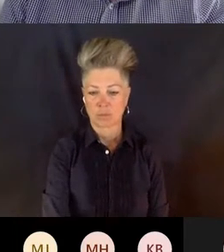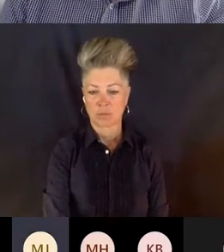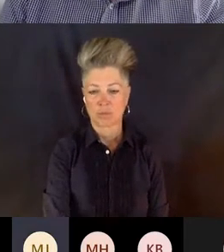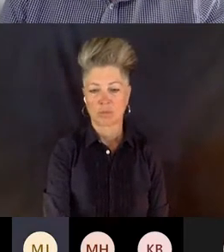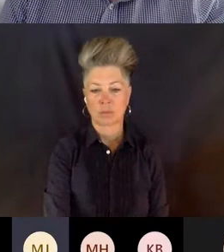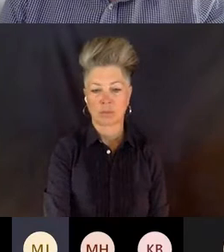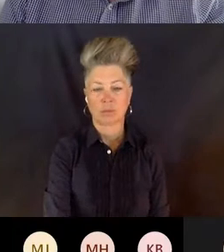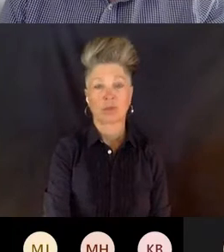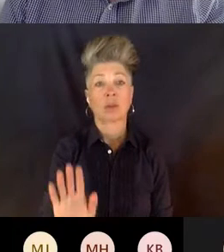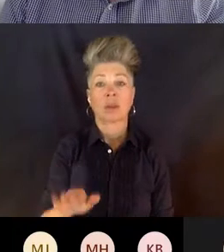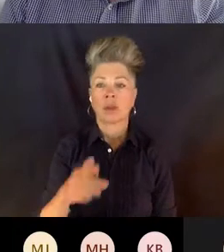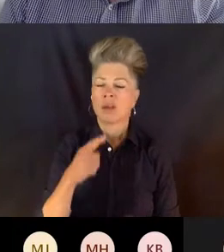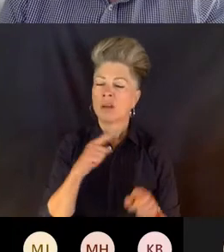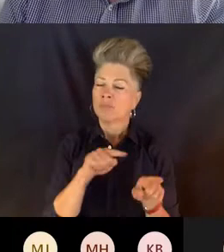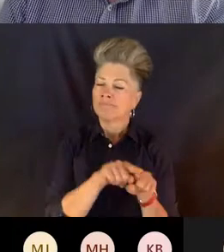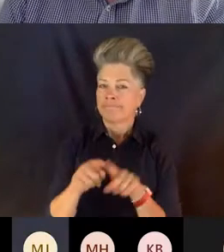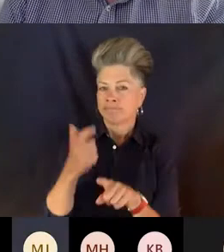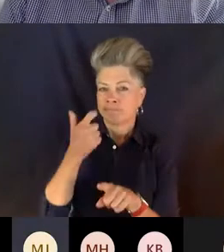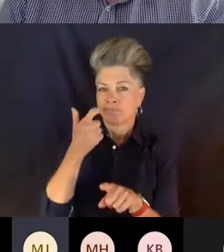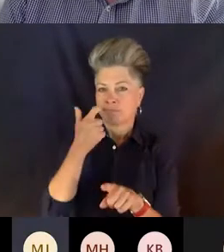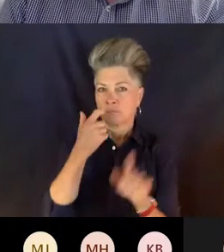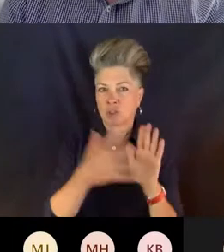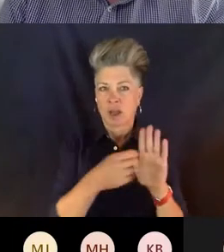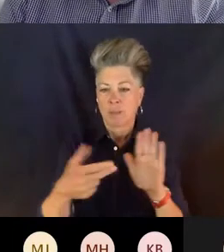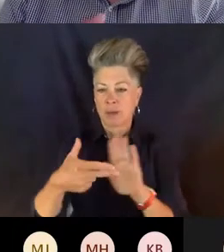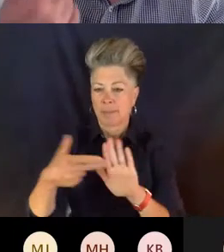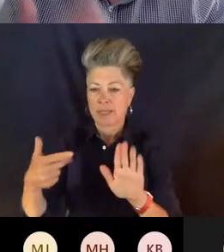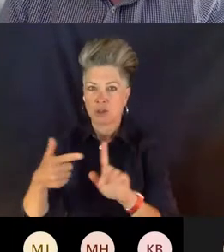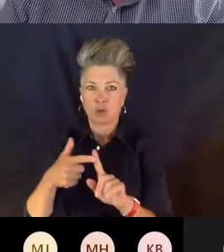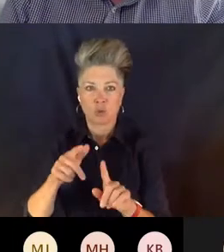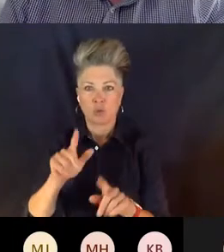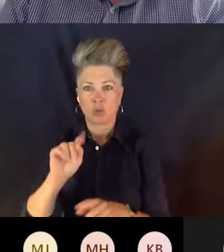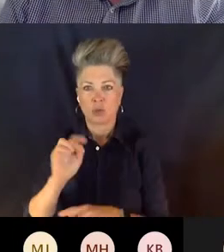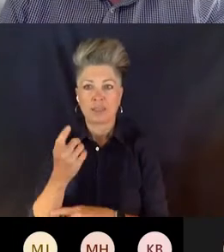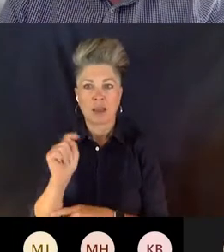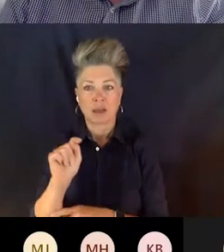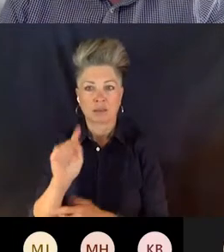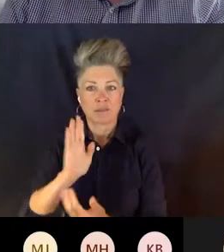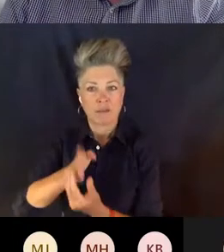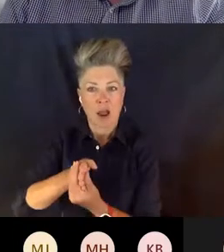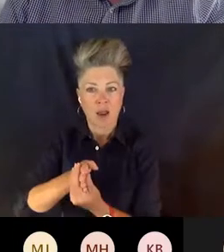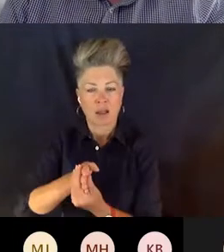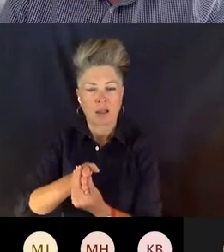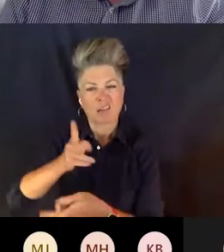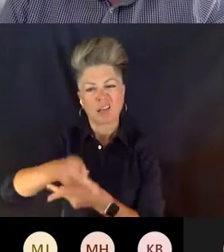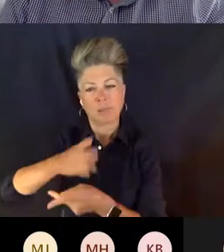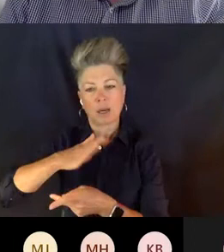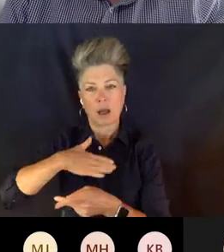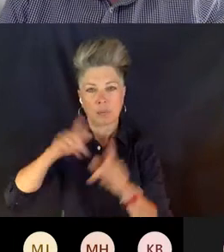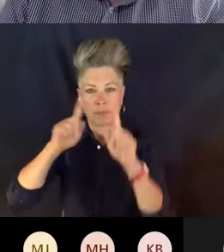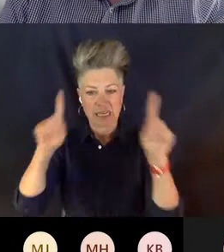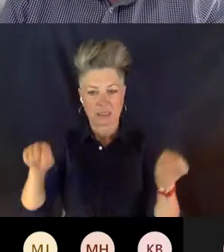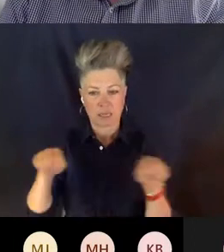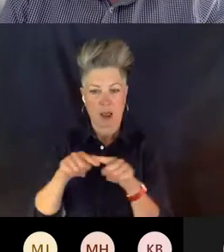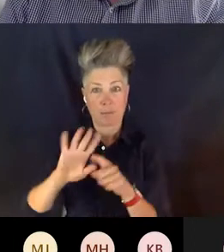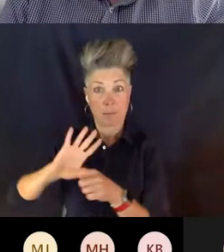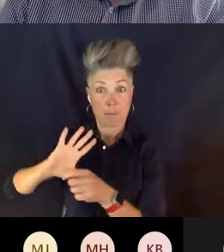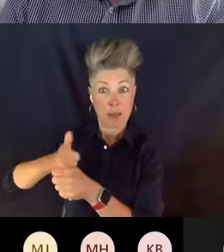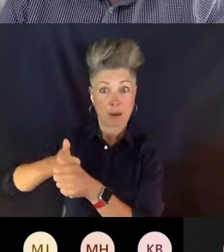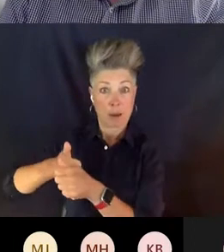I also just copied and pasted it into a text file, so I'll keep that on my desktop just as a backup. Okay, great. Could you